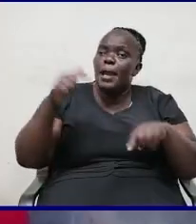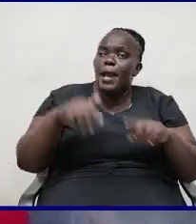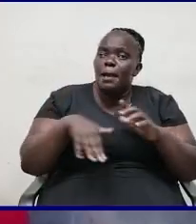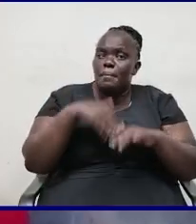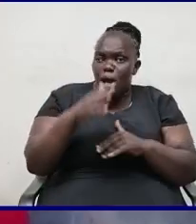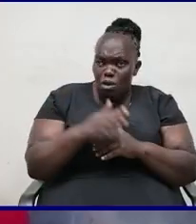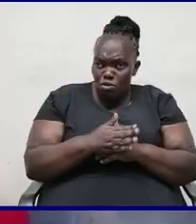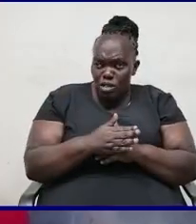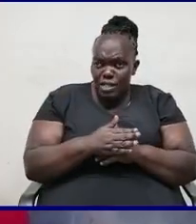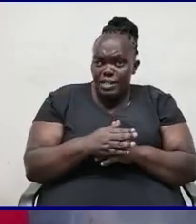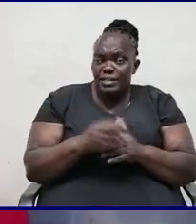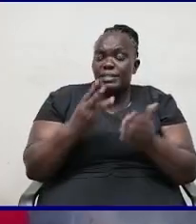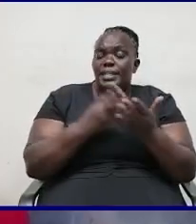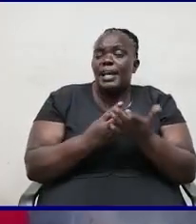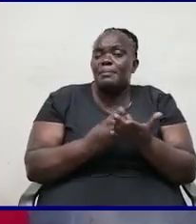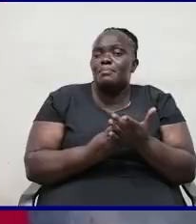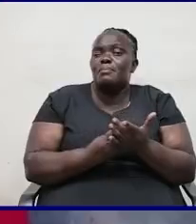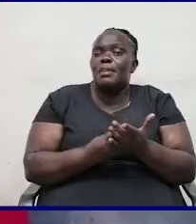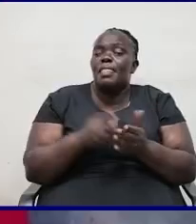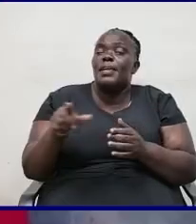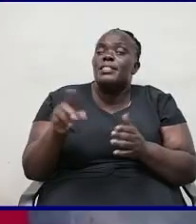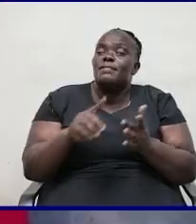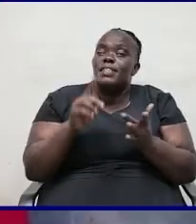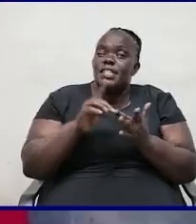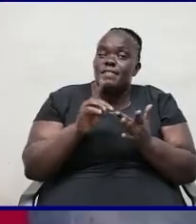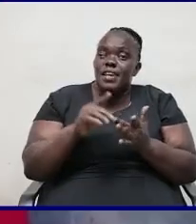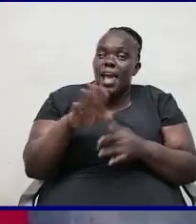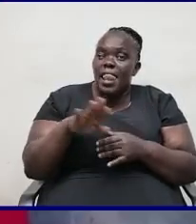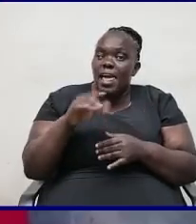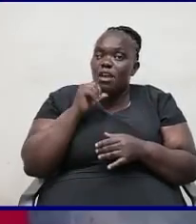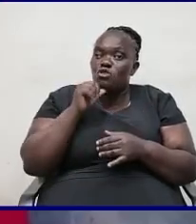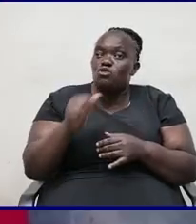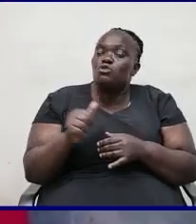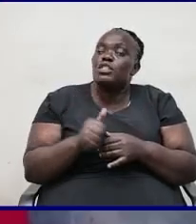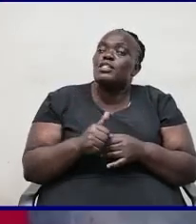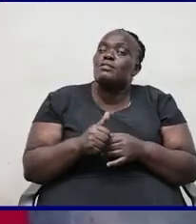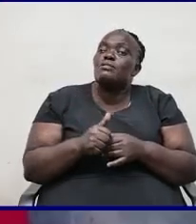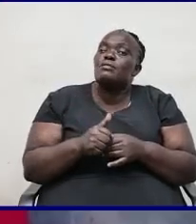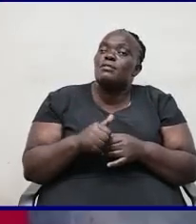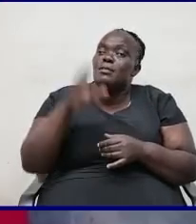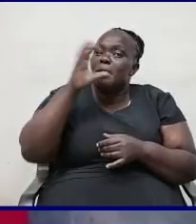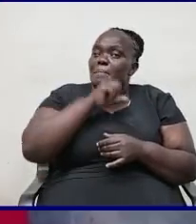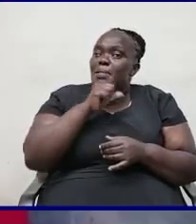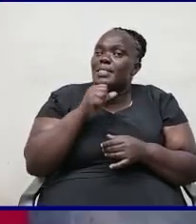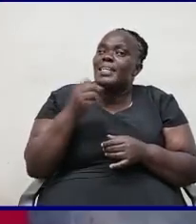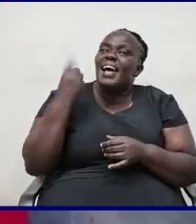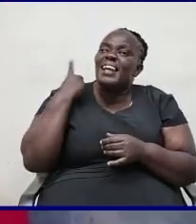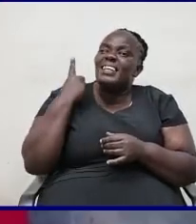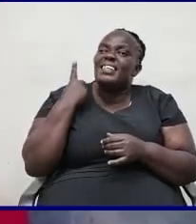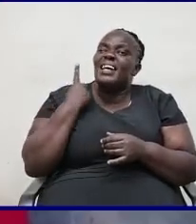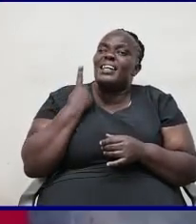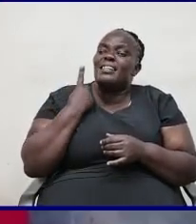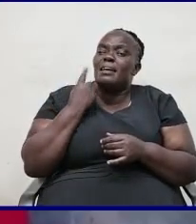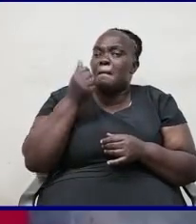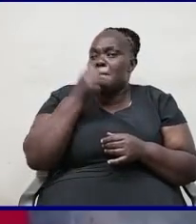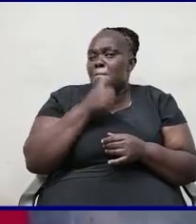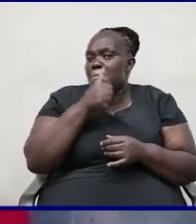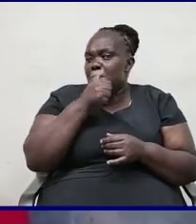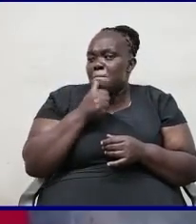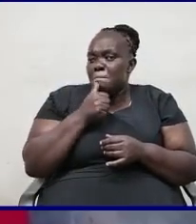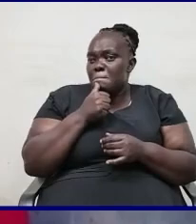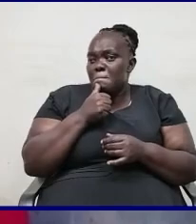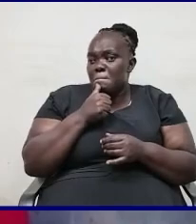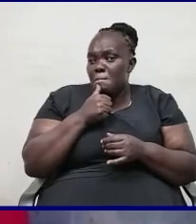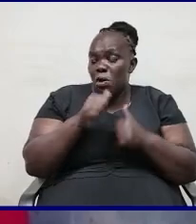out, the stakeholders, especially in that particular area, mistook it for probably privatizing